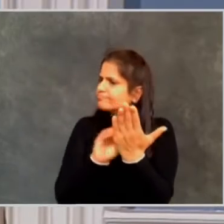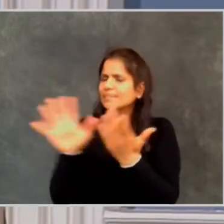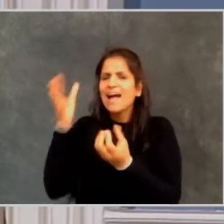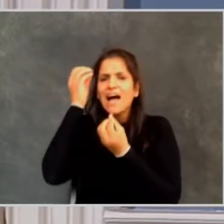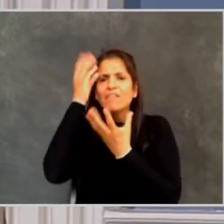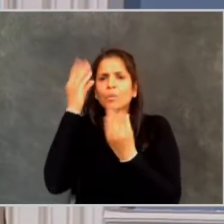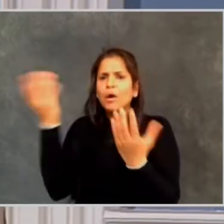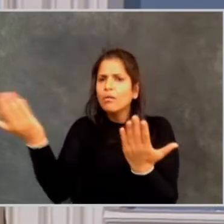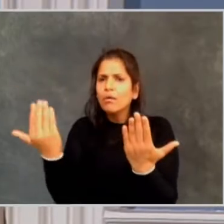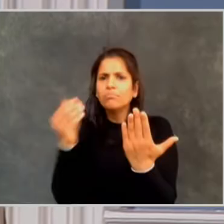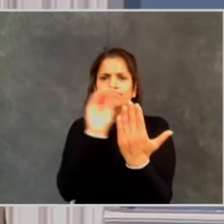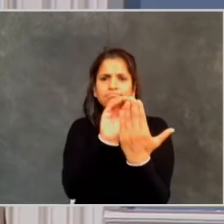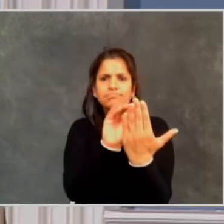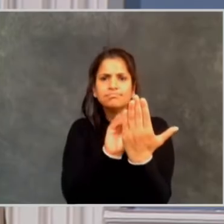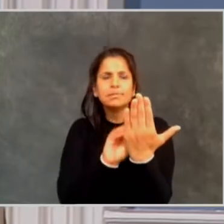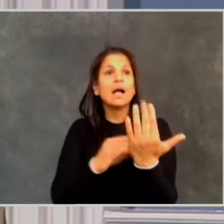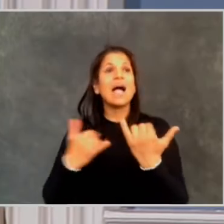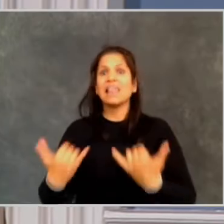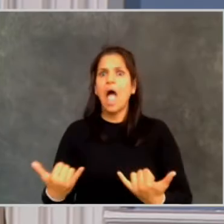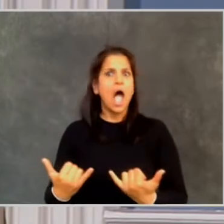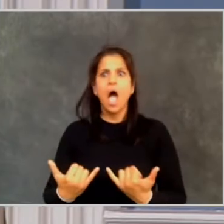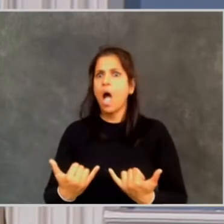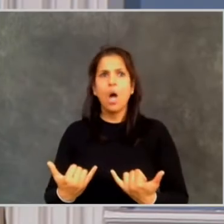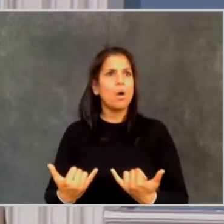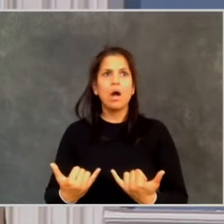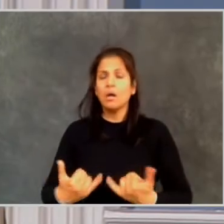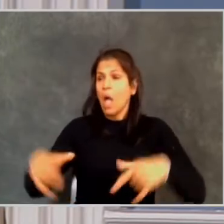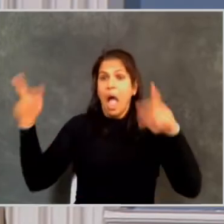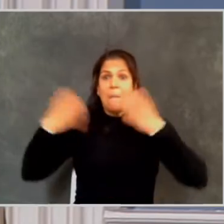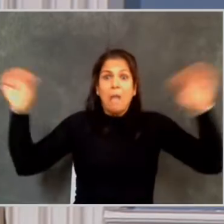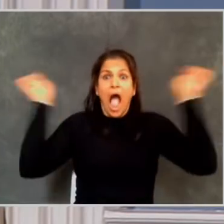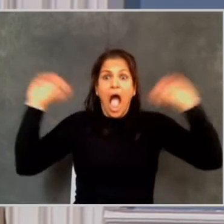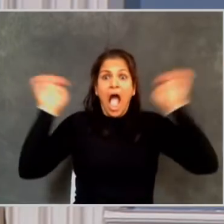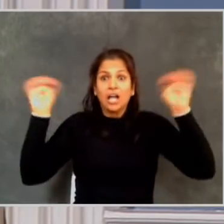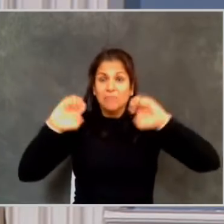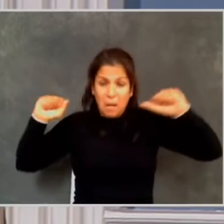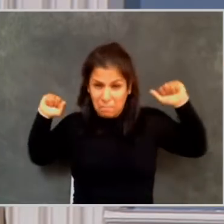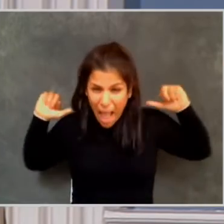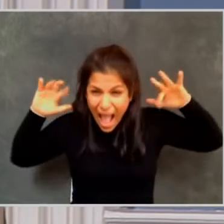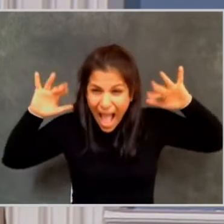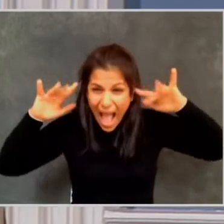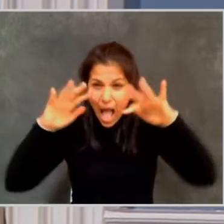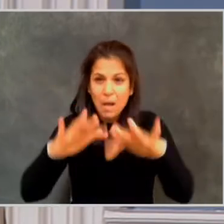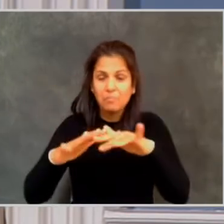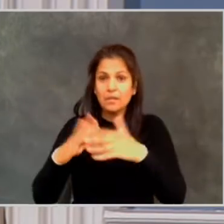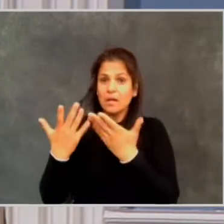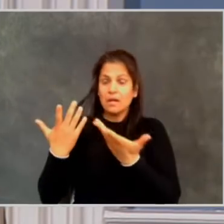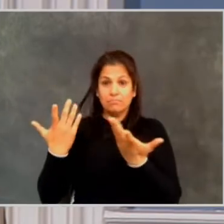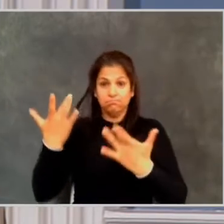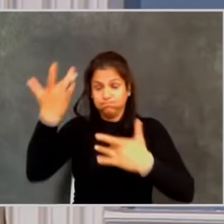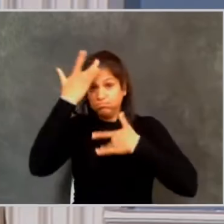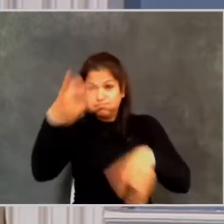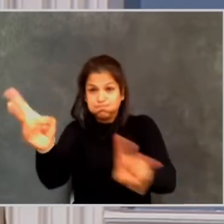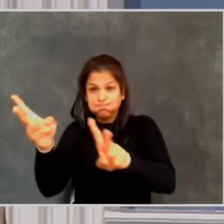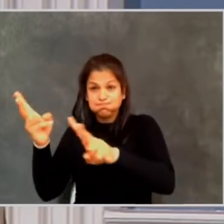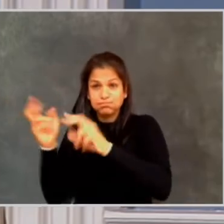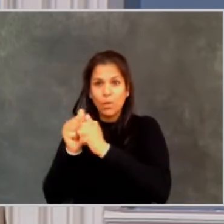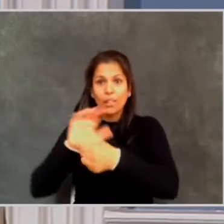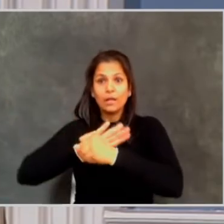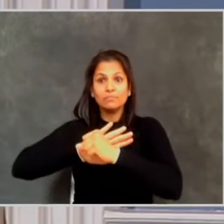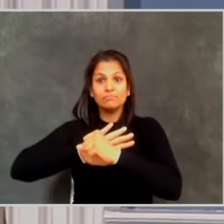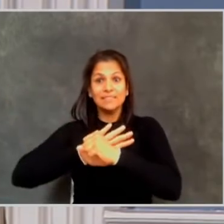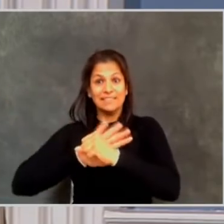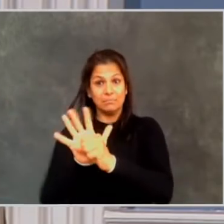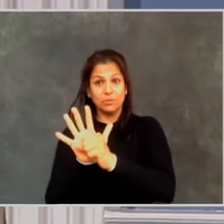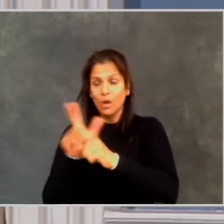can give is we have had to do a lot of new and different things with regards to data that we've never had to